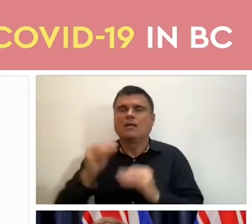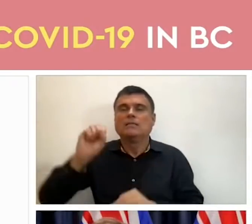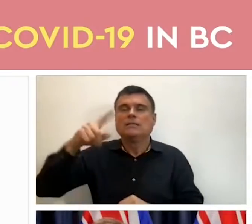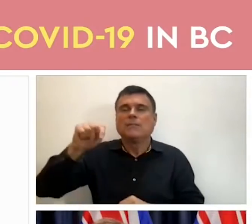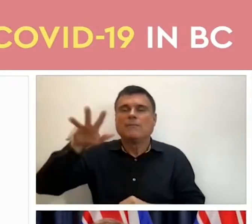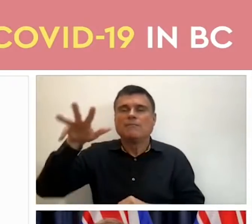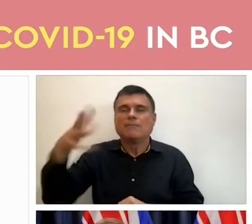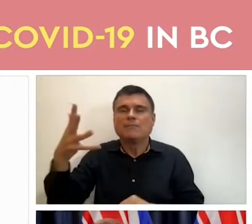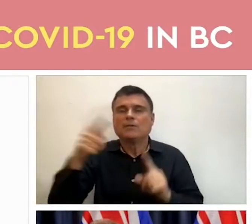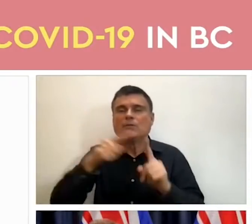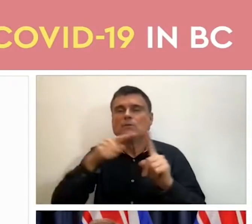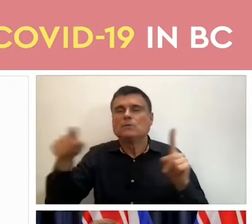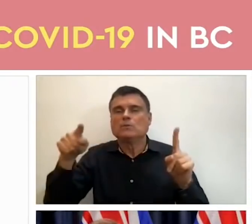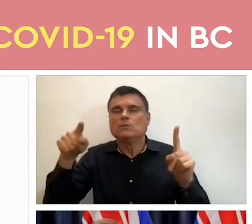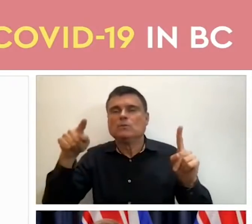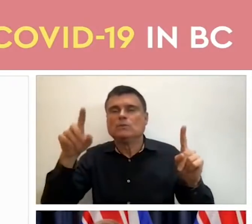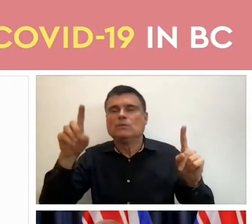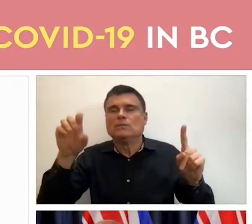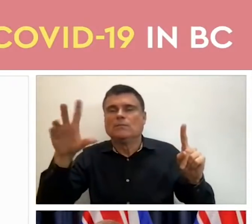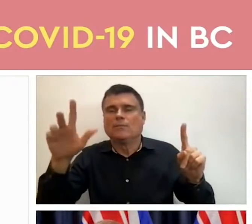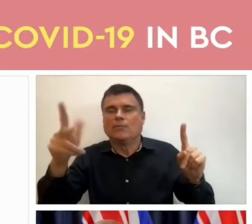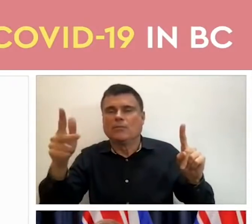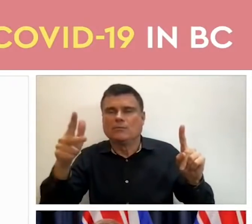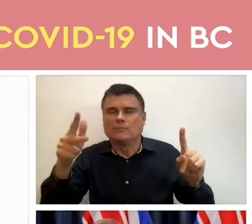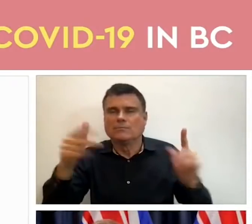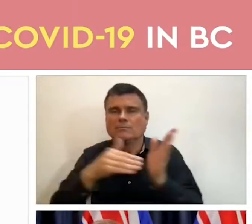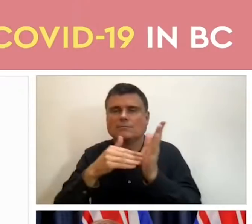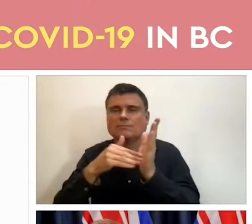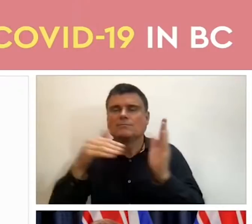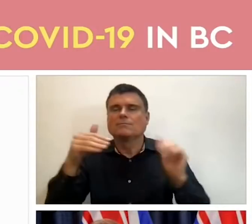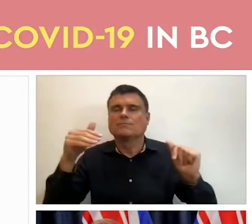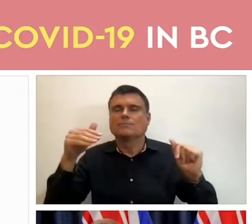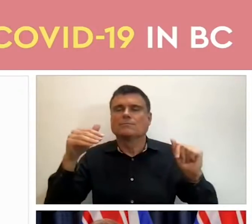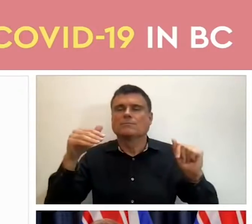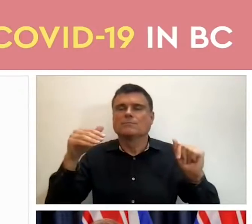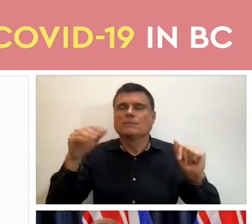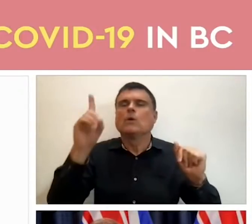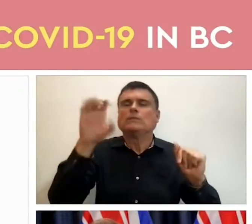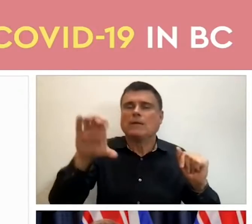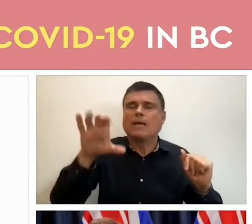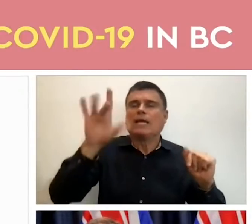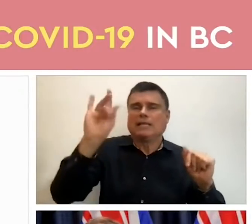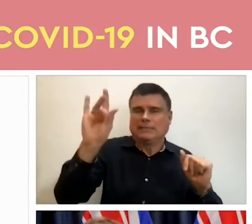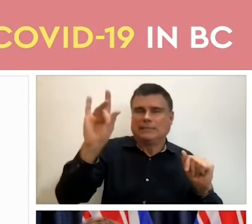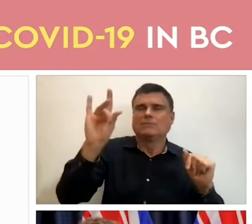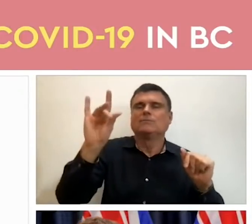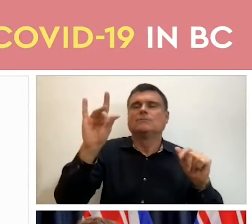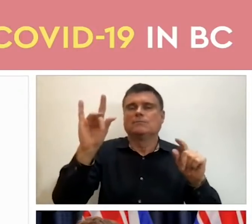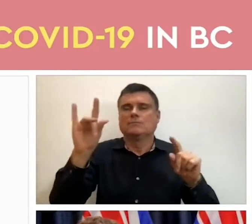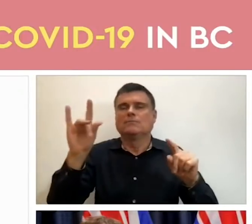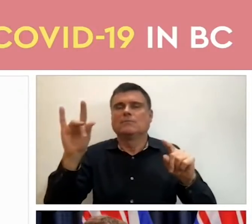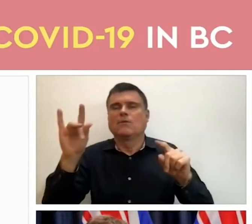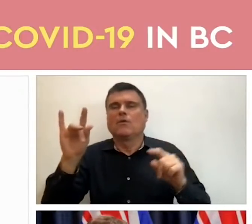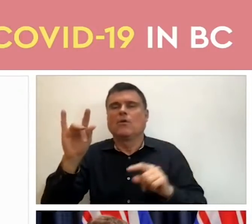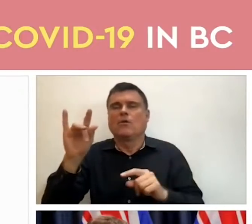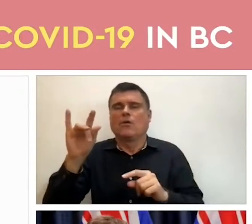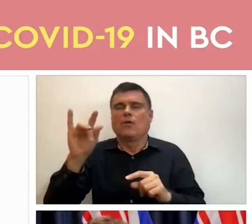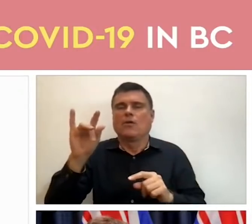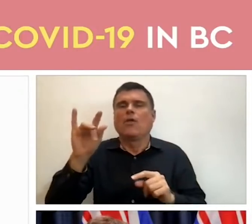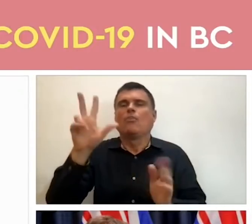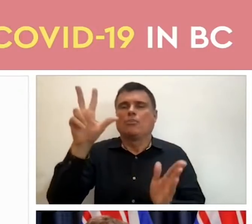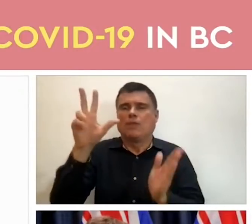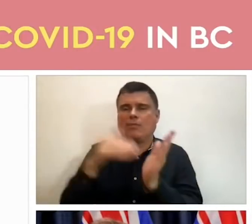have been 3,881 surgical postponements. And as has been our commitment all along, each of these patients will get the